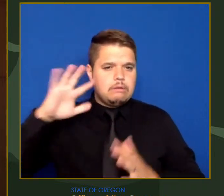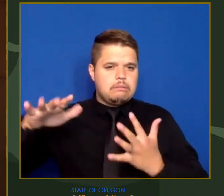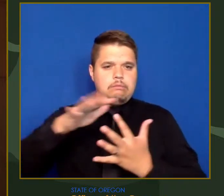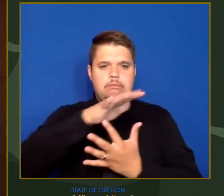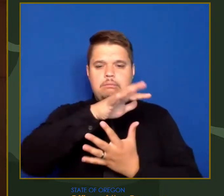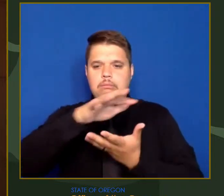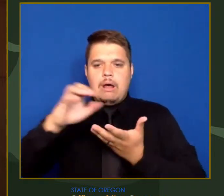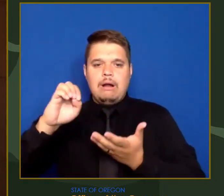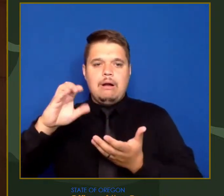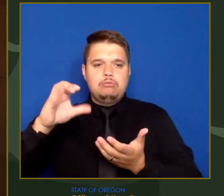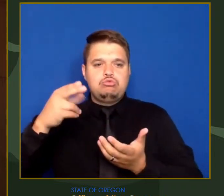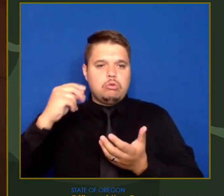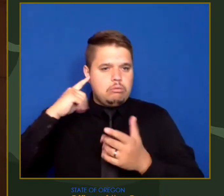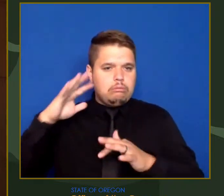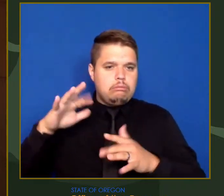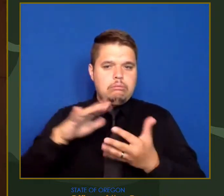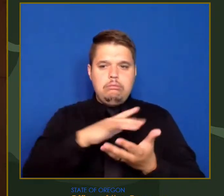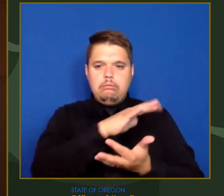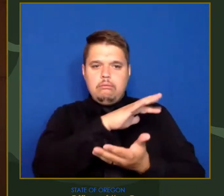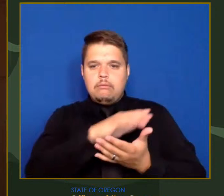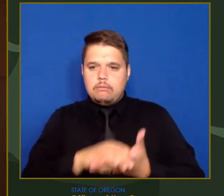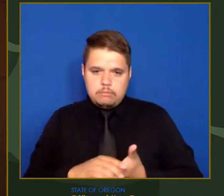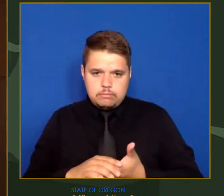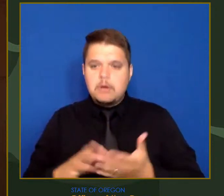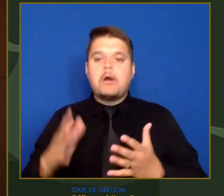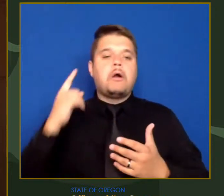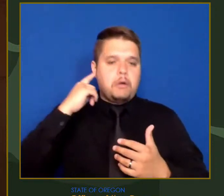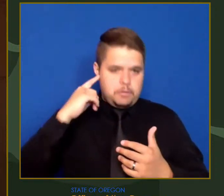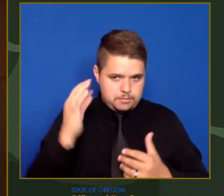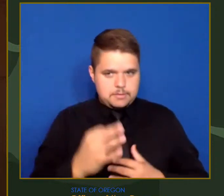Okay, is it better now? Yes. Go ahead.